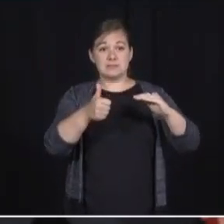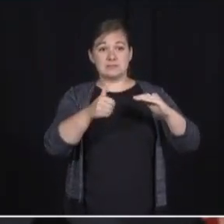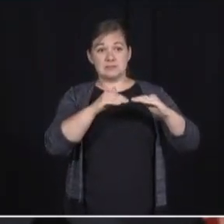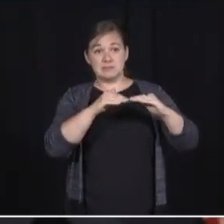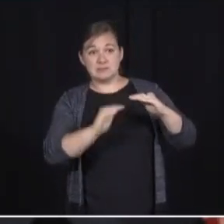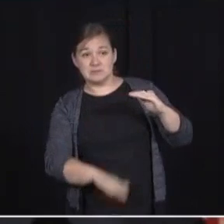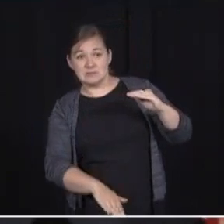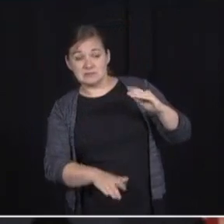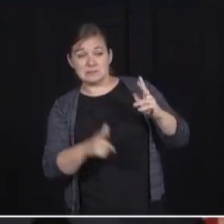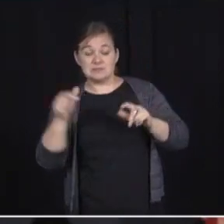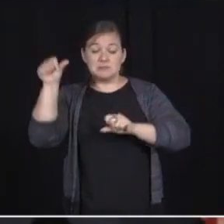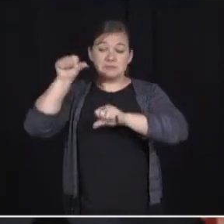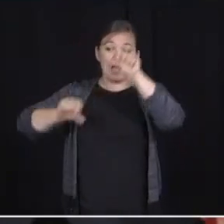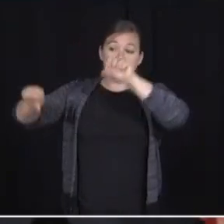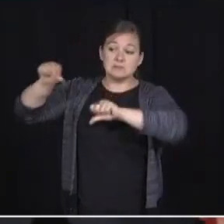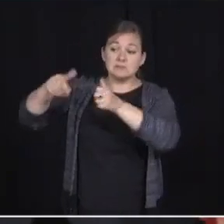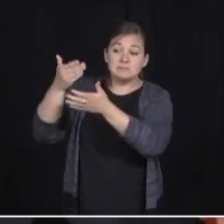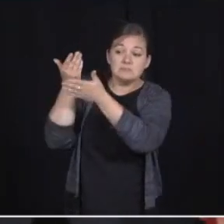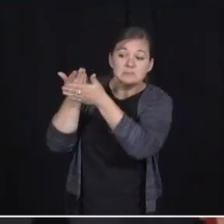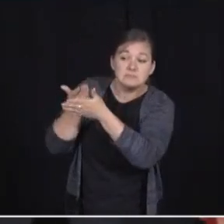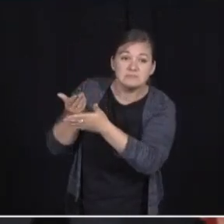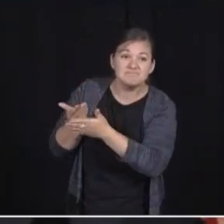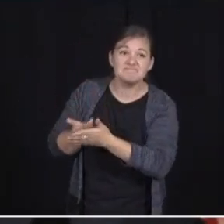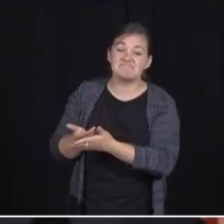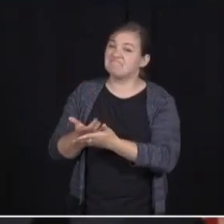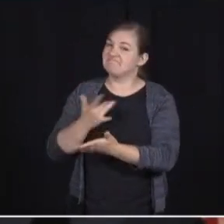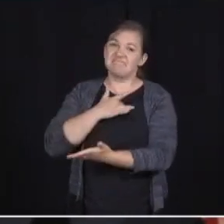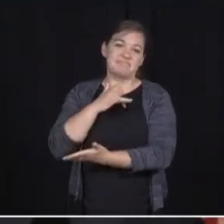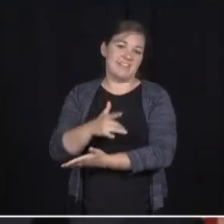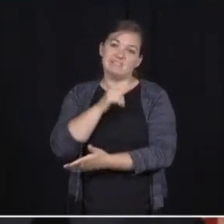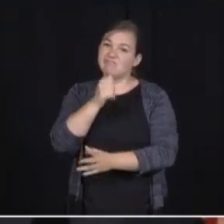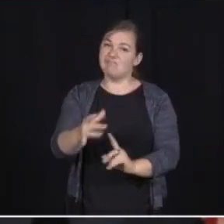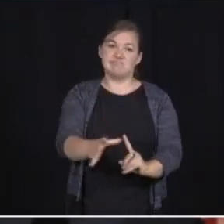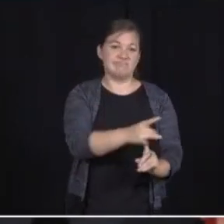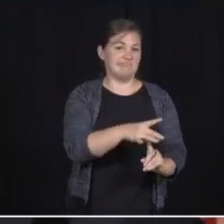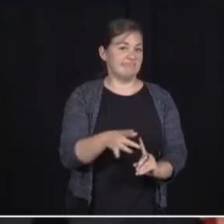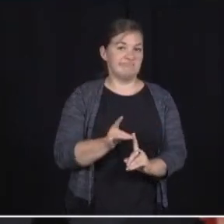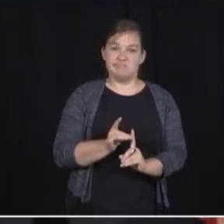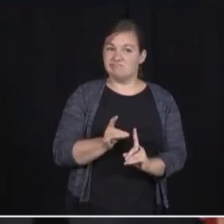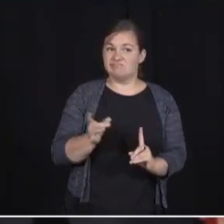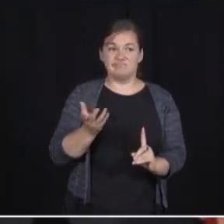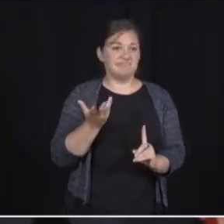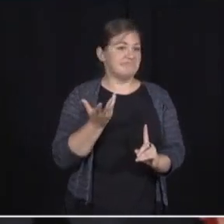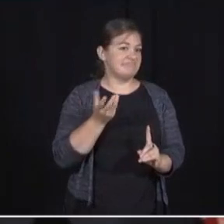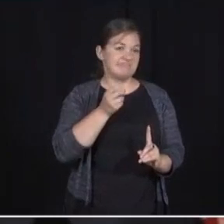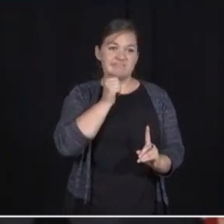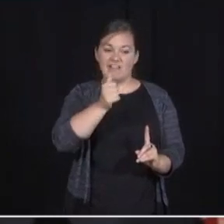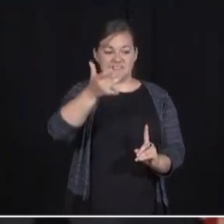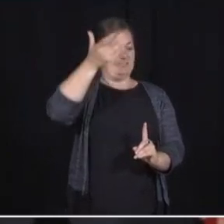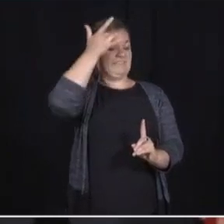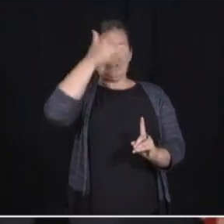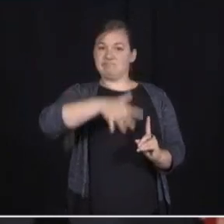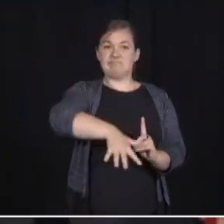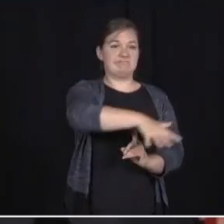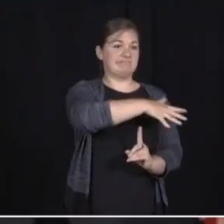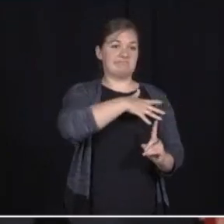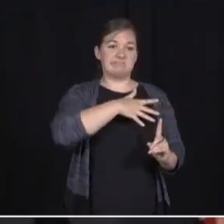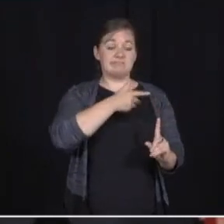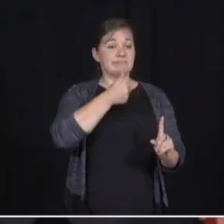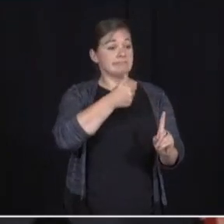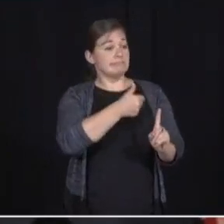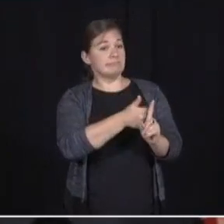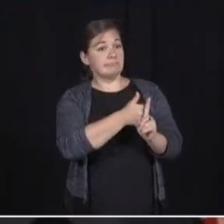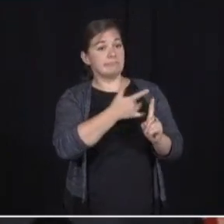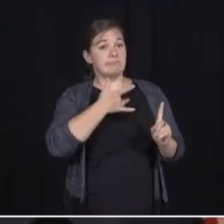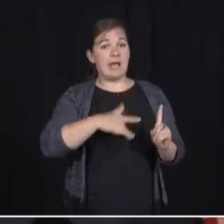of all, they're unlikely to become infected, or at least to become symptomatic. And they're not usually the source of infection